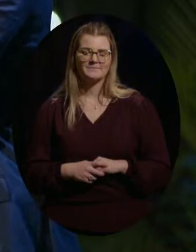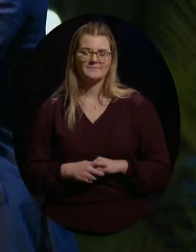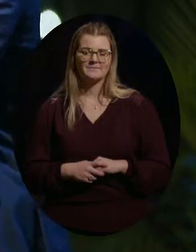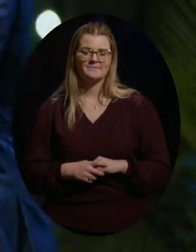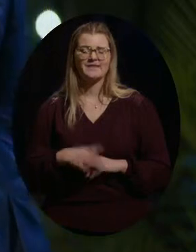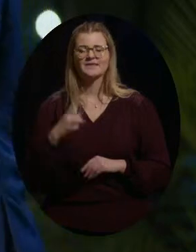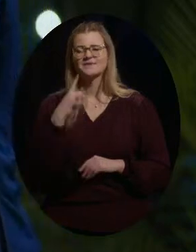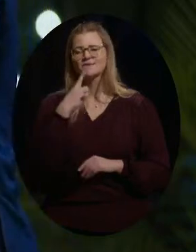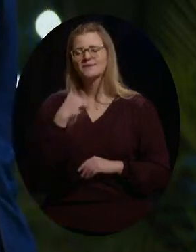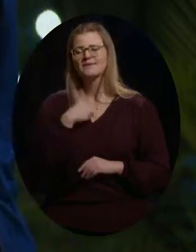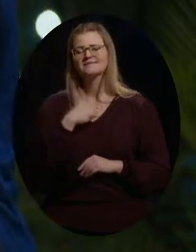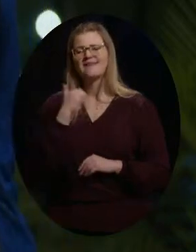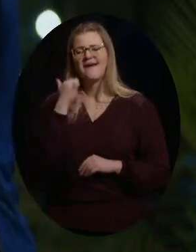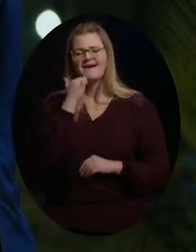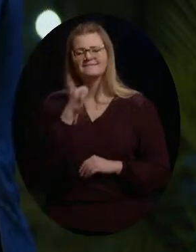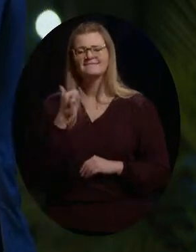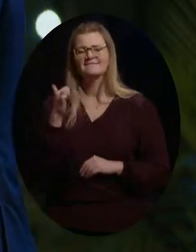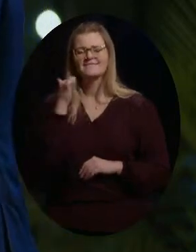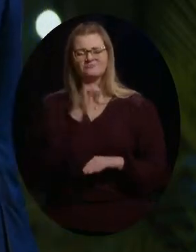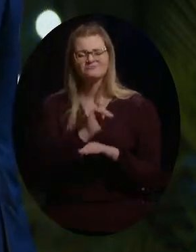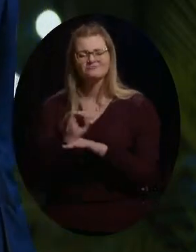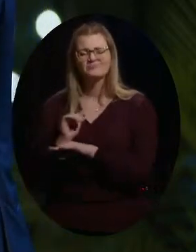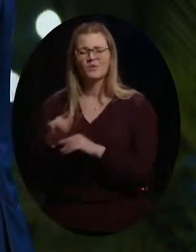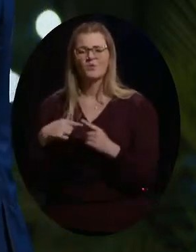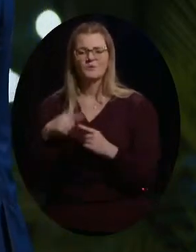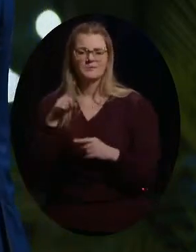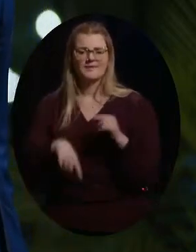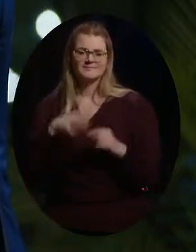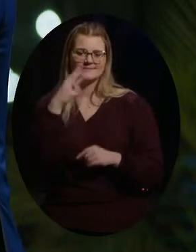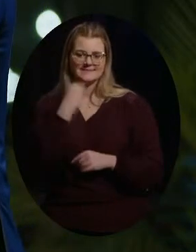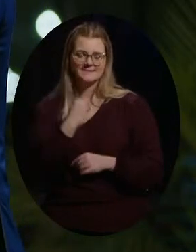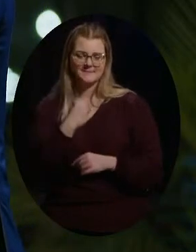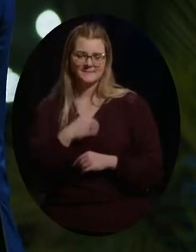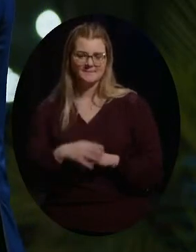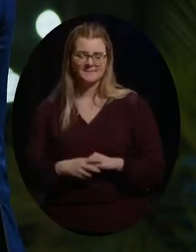And he told it to us every night when we couldn't sleep.